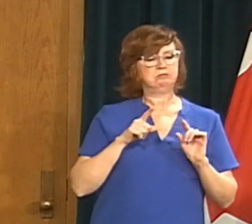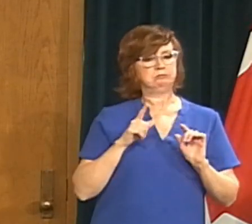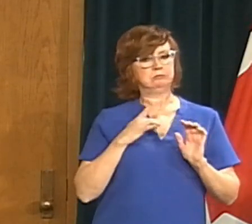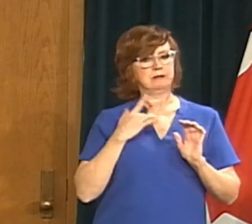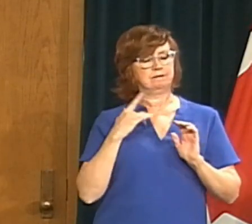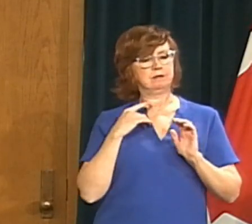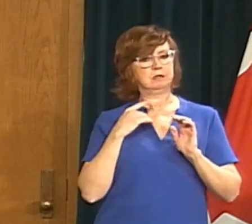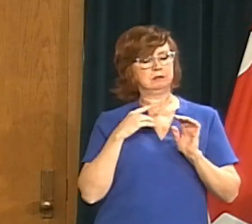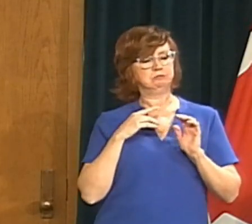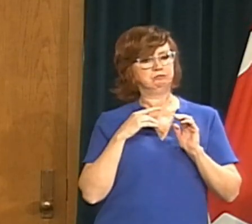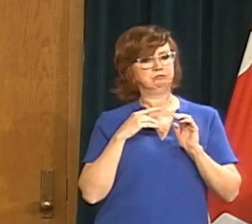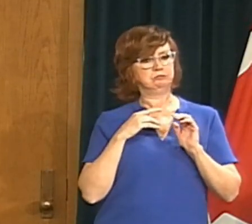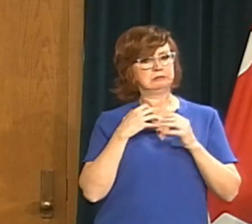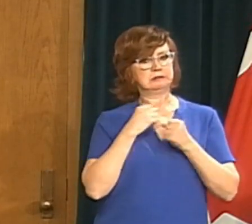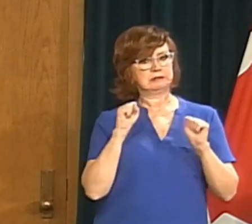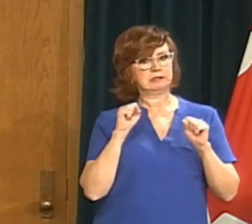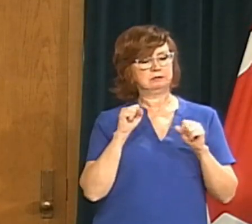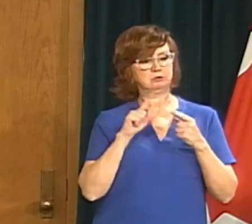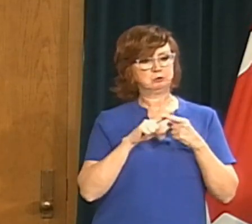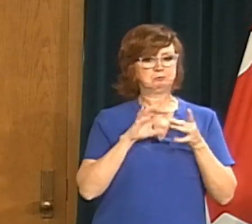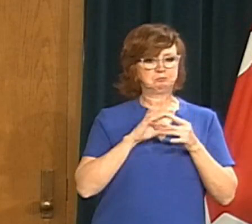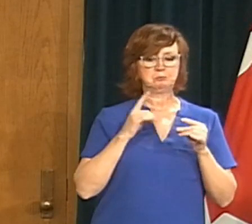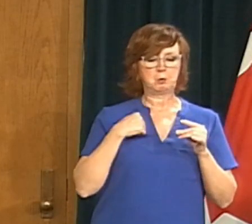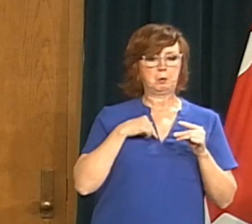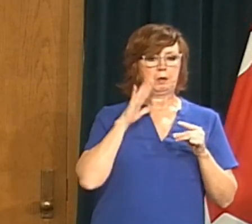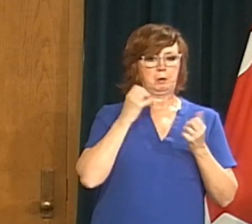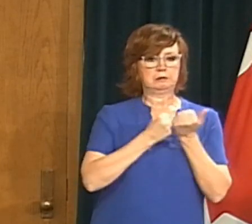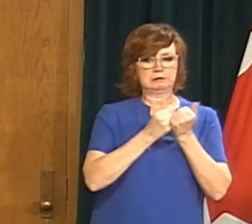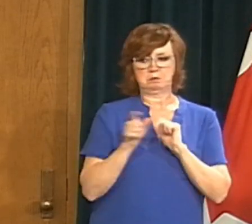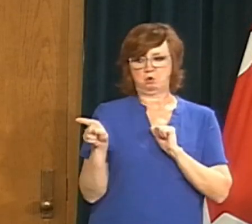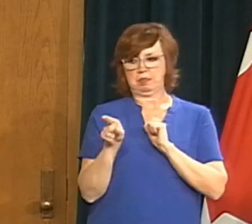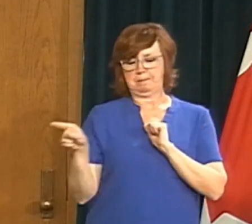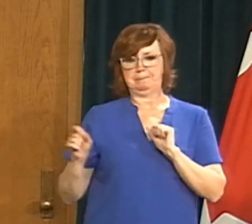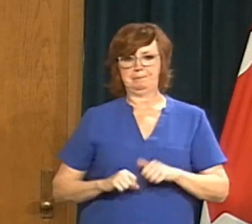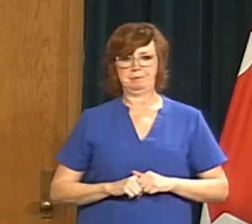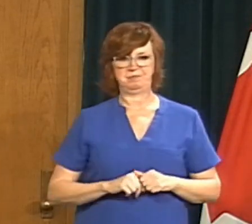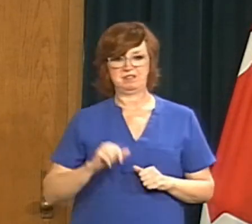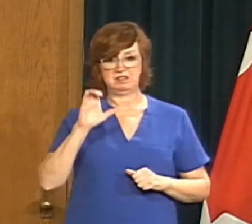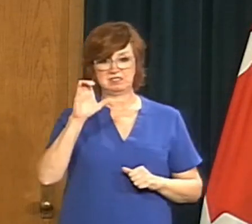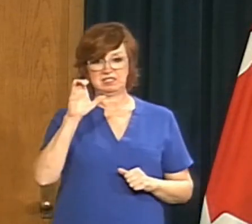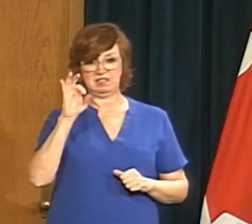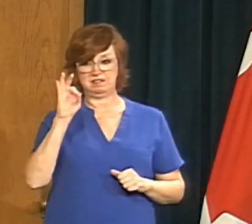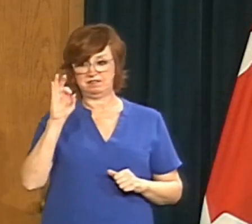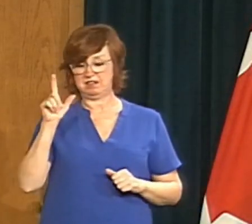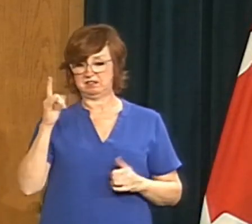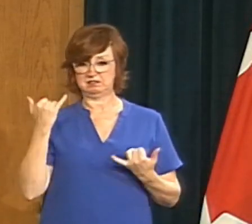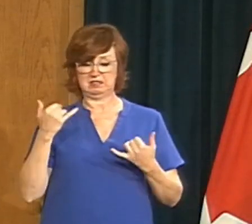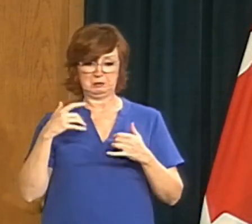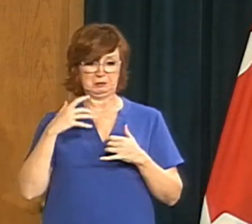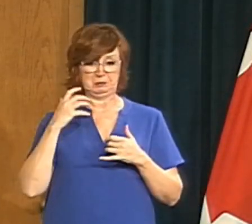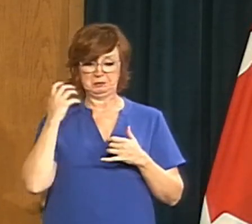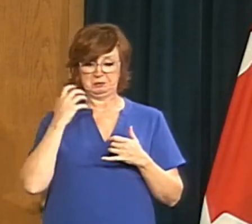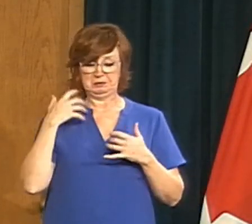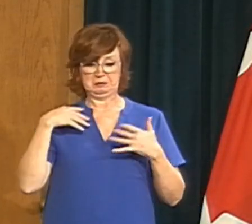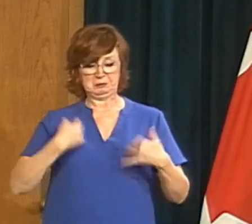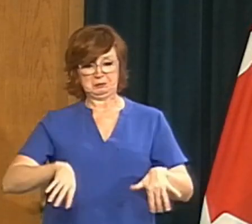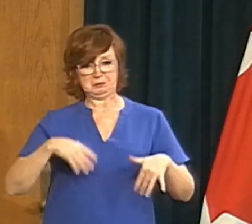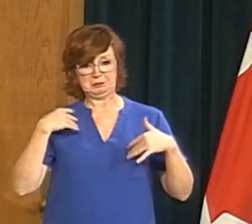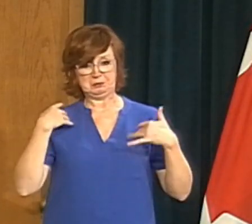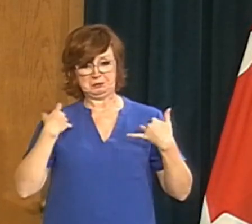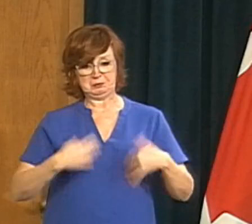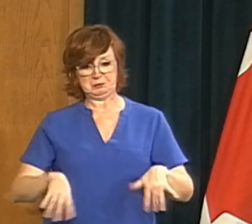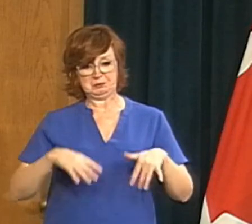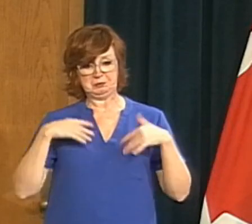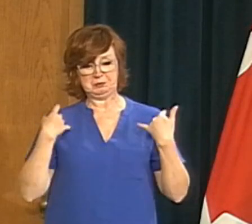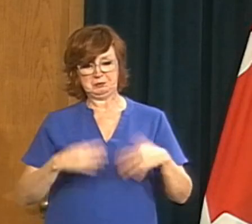of those conversations, and we'll see where this goes. But the CFL is in a challenging position, and this is